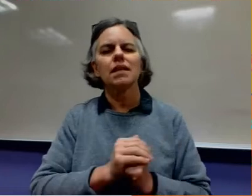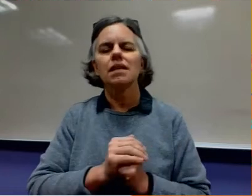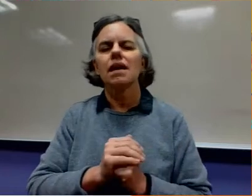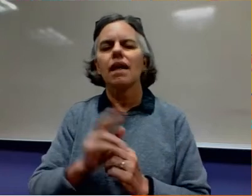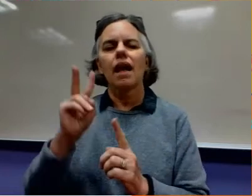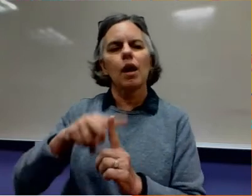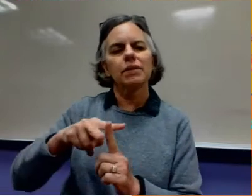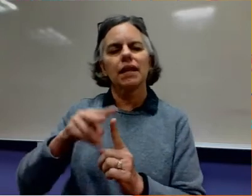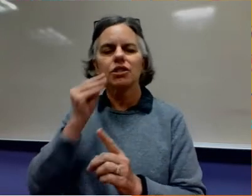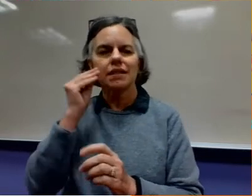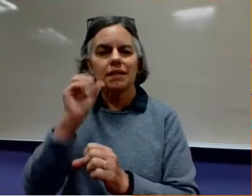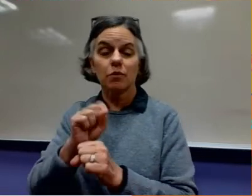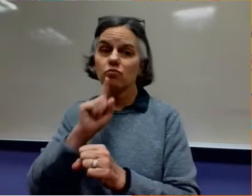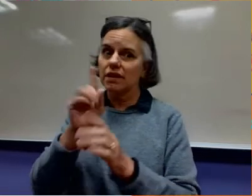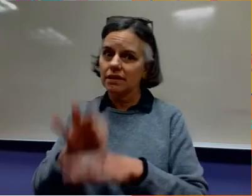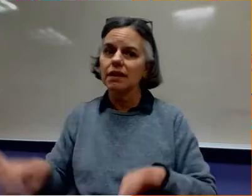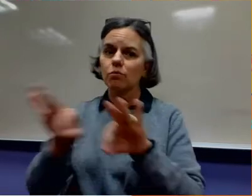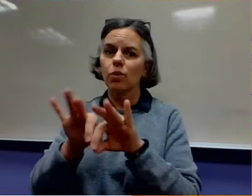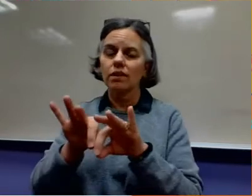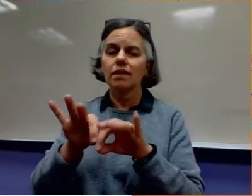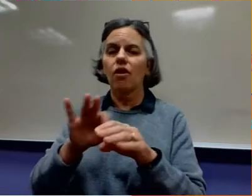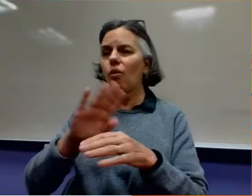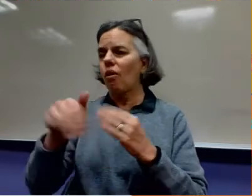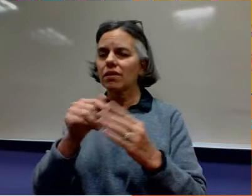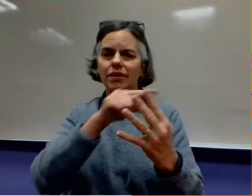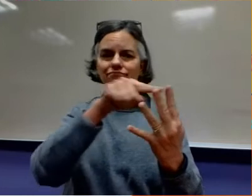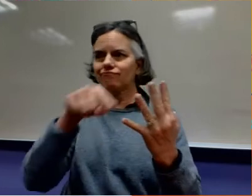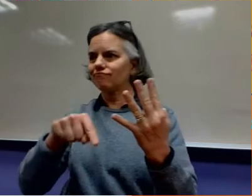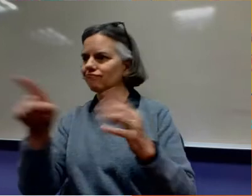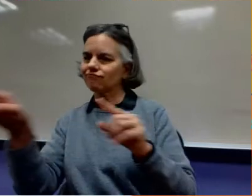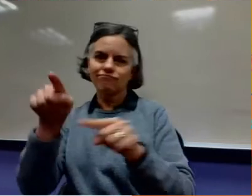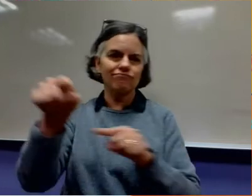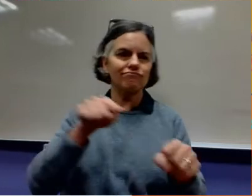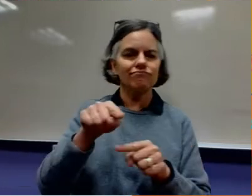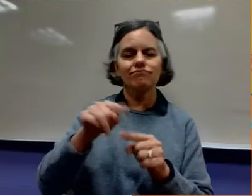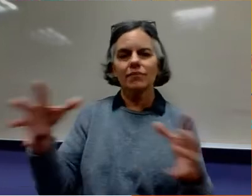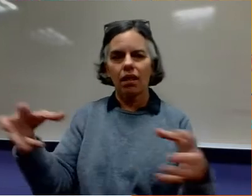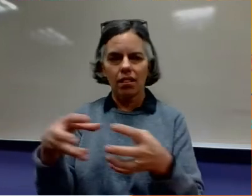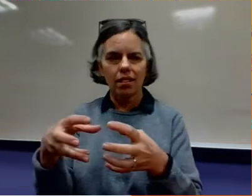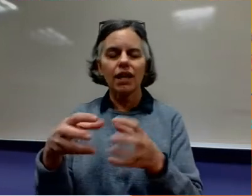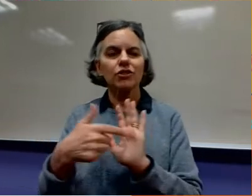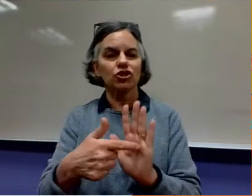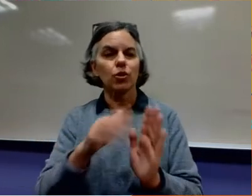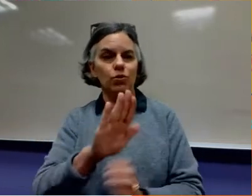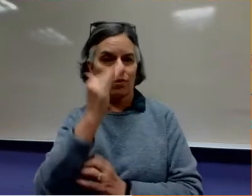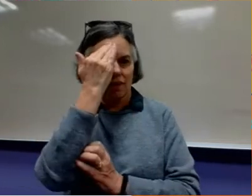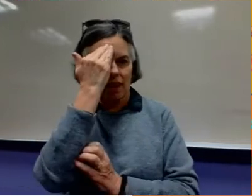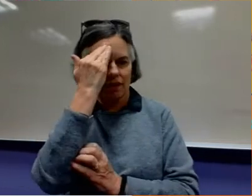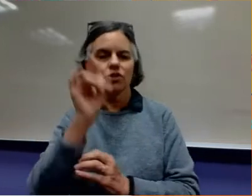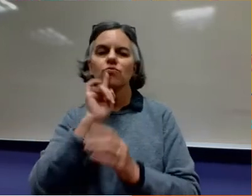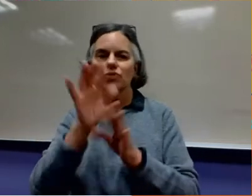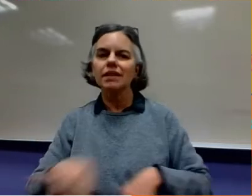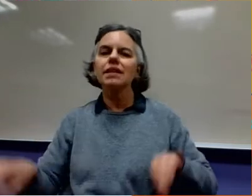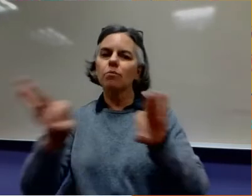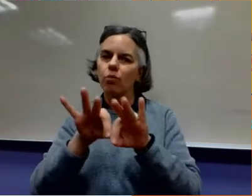application assignment means that this is a really important one where you're bringing all your pieces together and this is how you're showing your knowledge. So it's really important that you